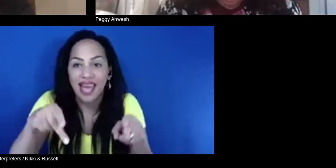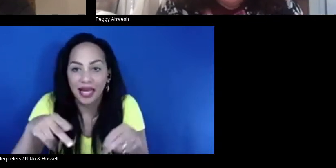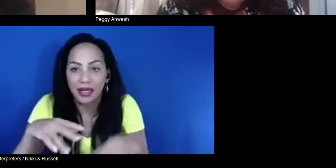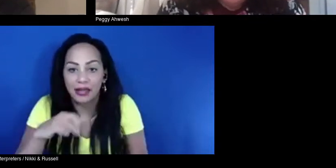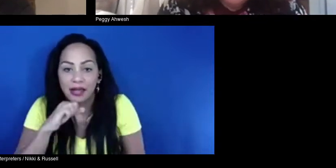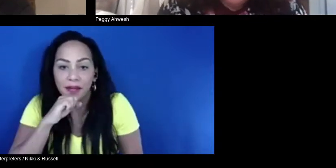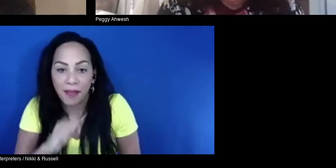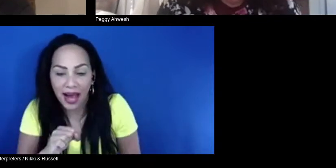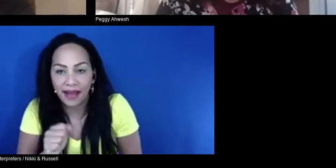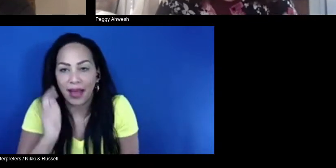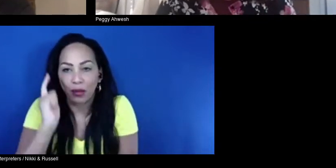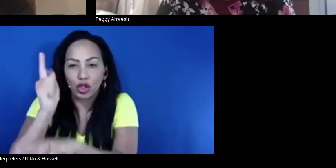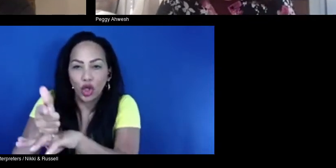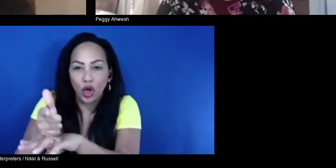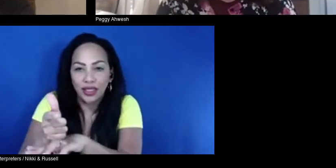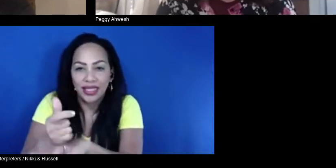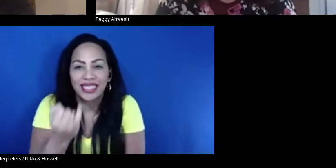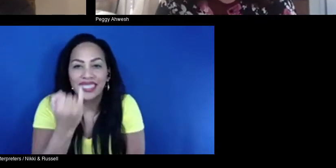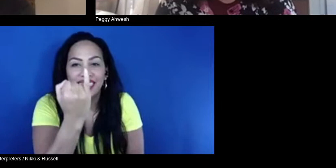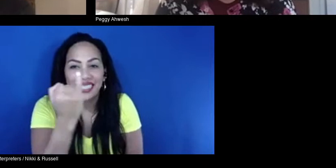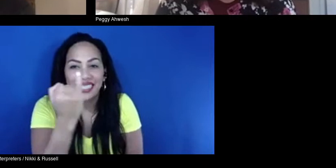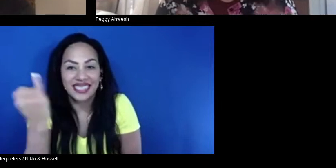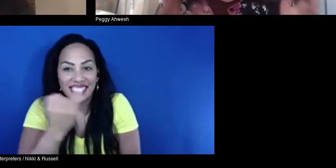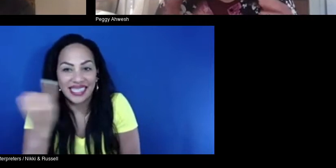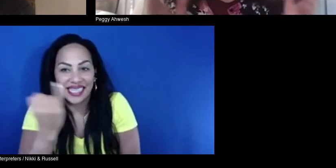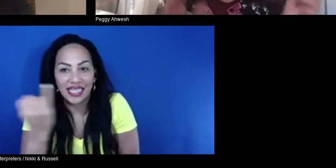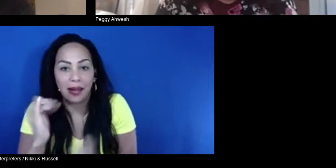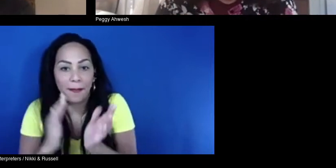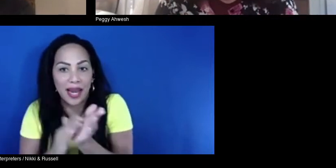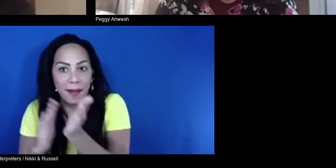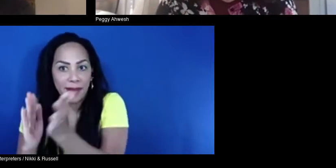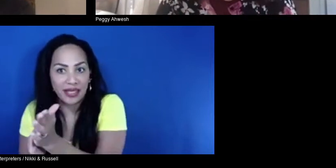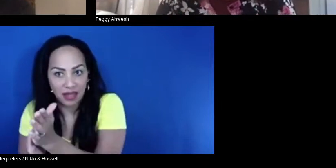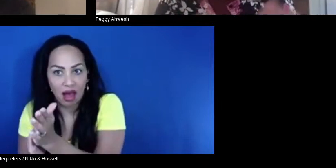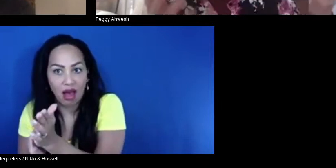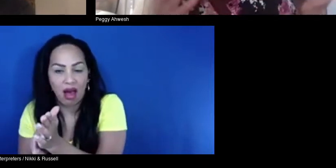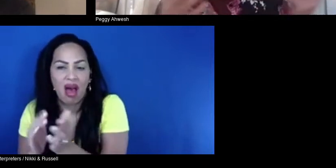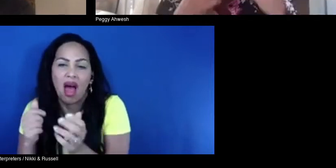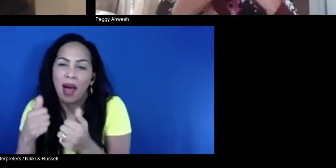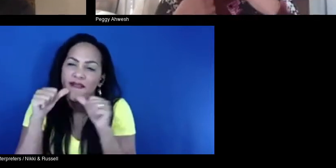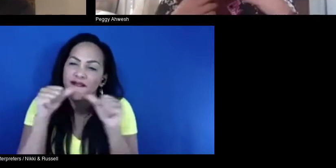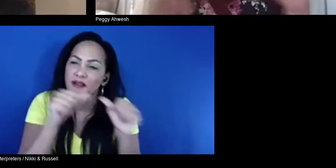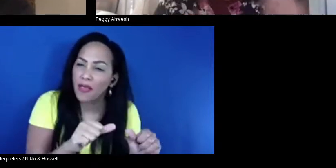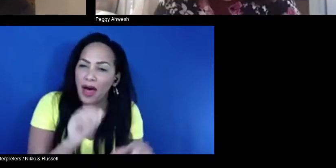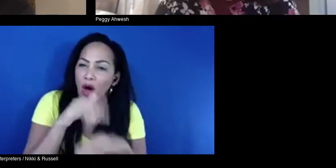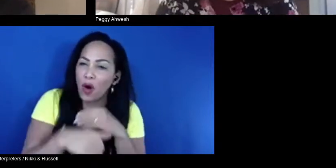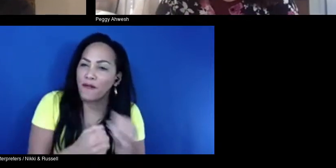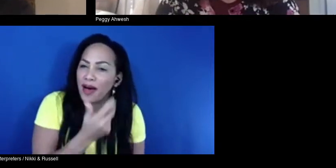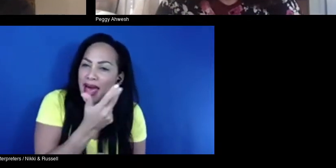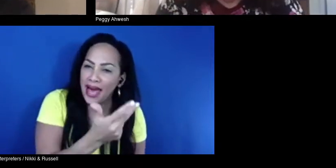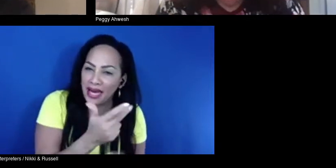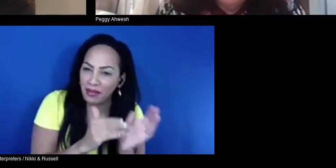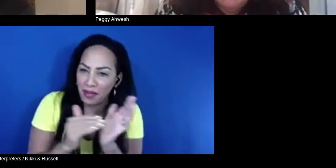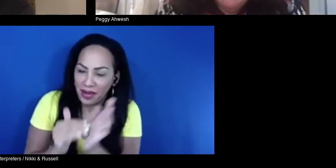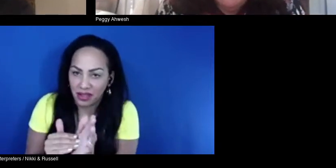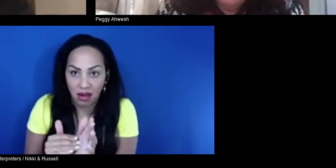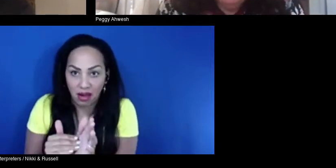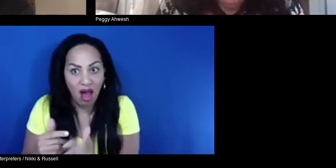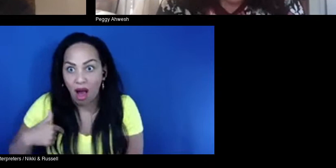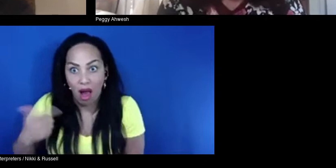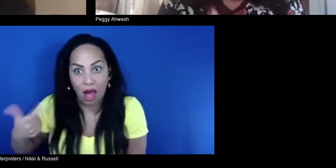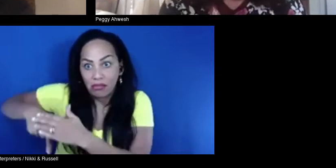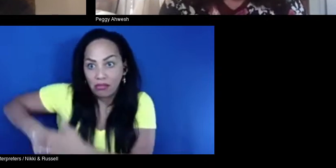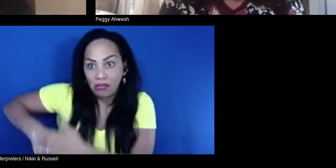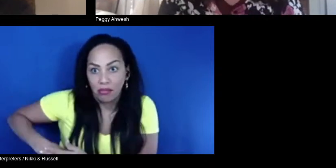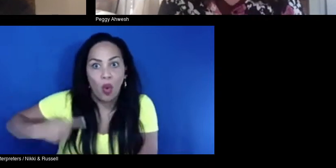for many years and carried the camera with me everywhere and just would shoot whatever happened to be around